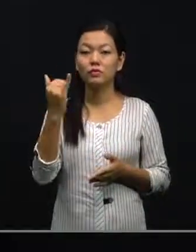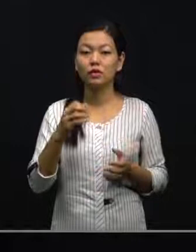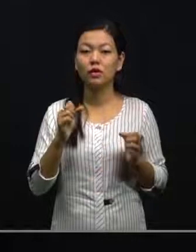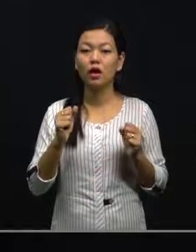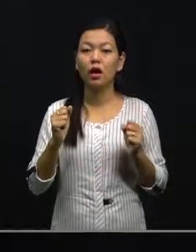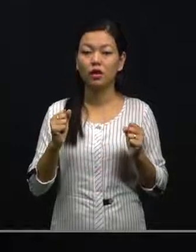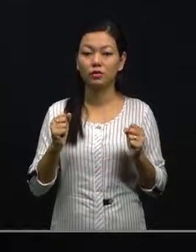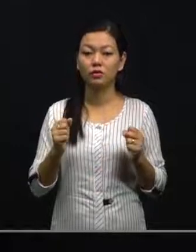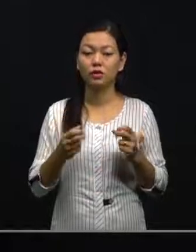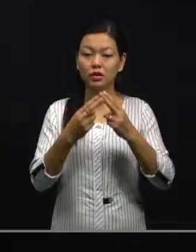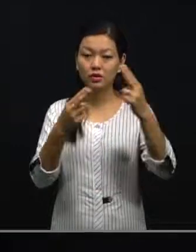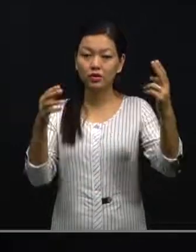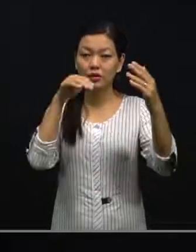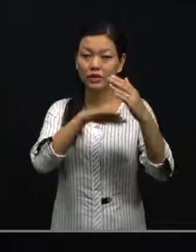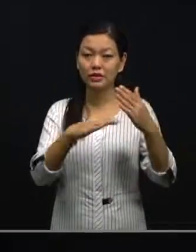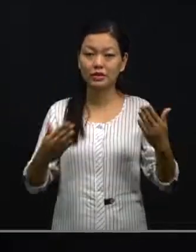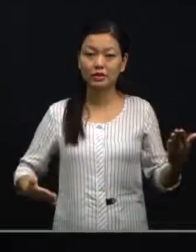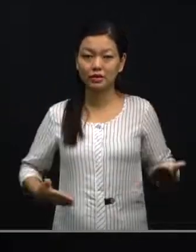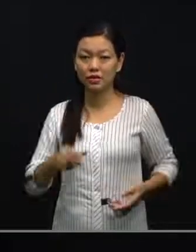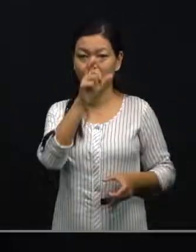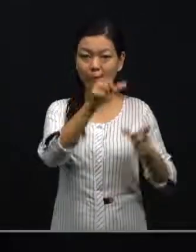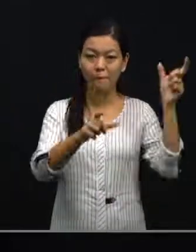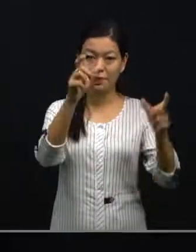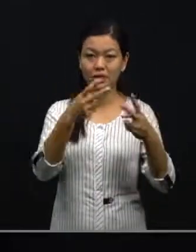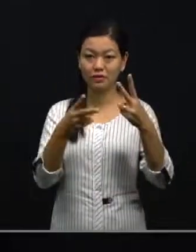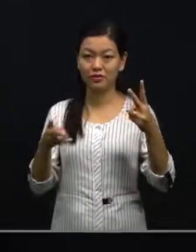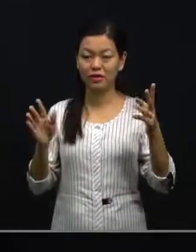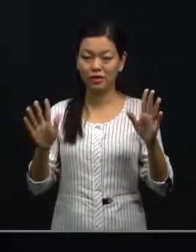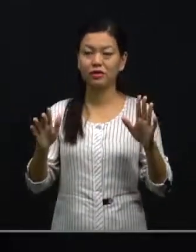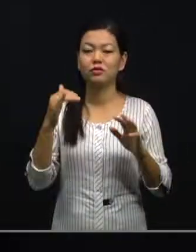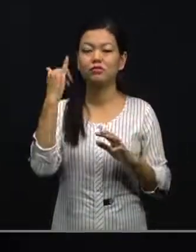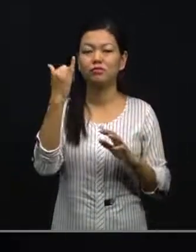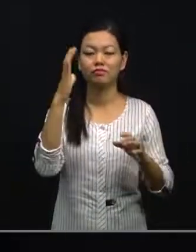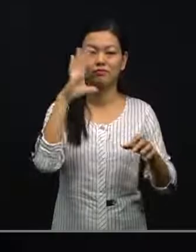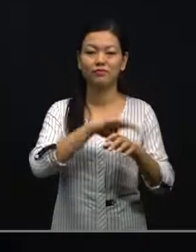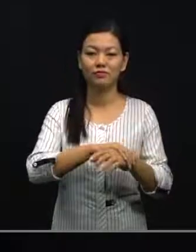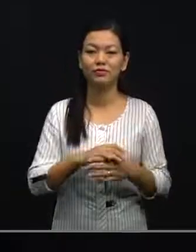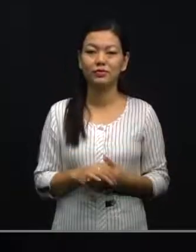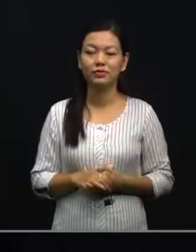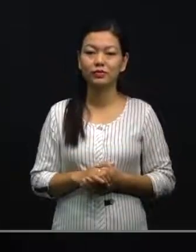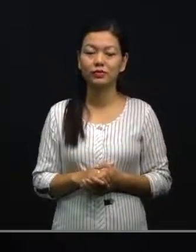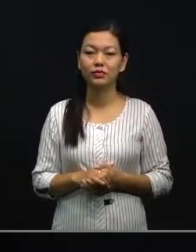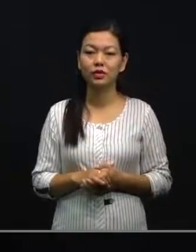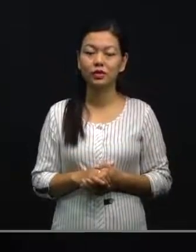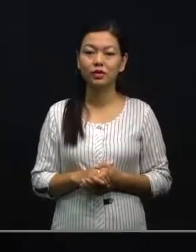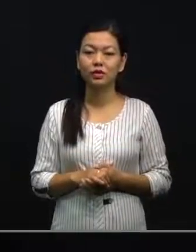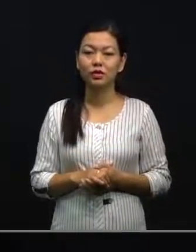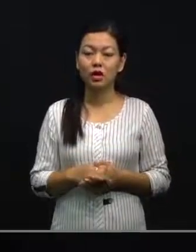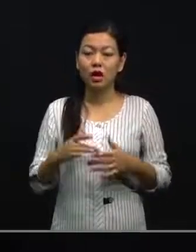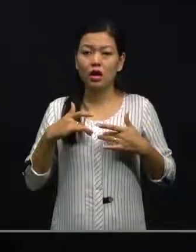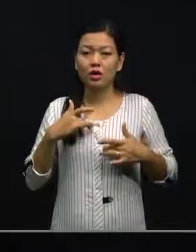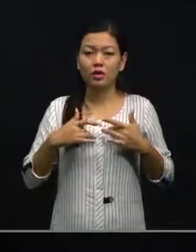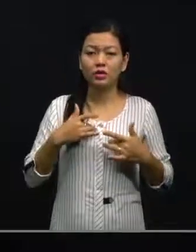more about the character traits of the characters in the novel. So what we have here, the most interesting